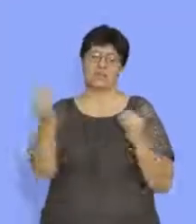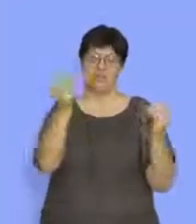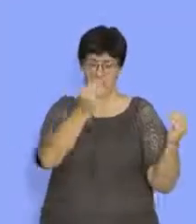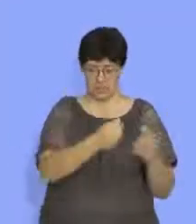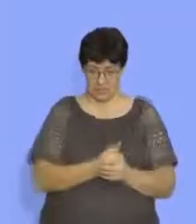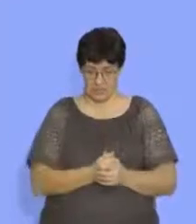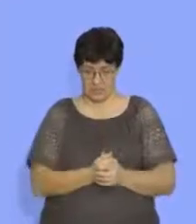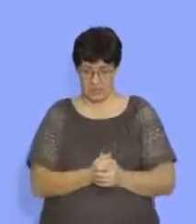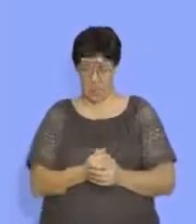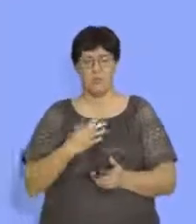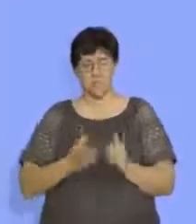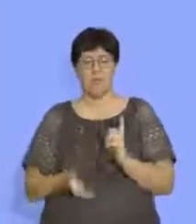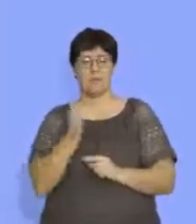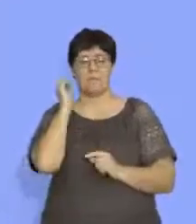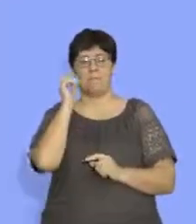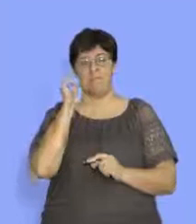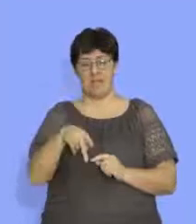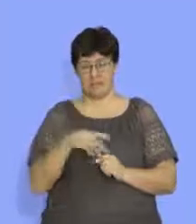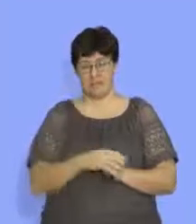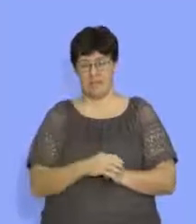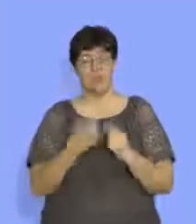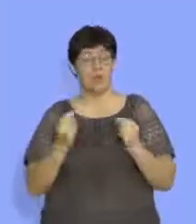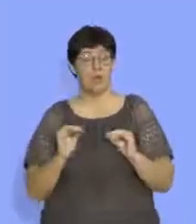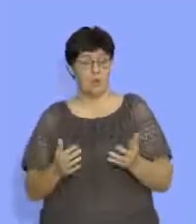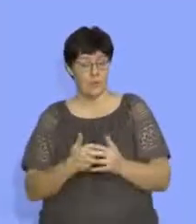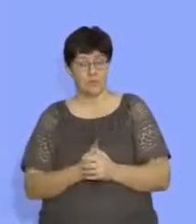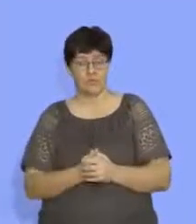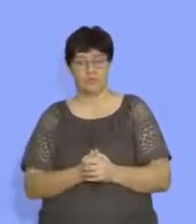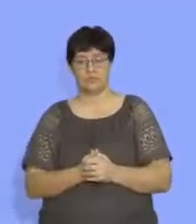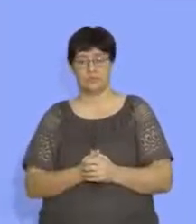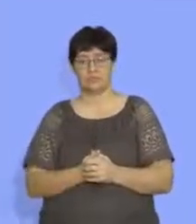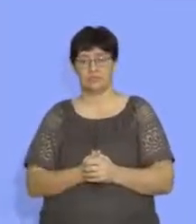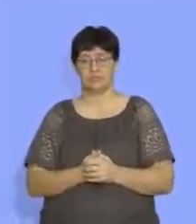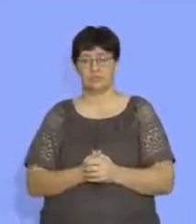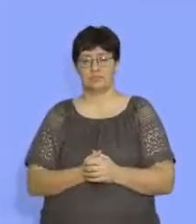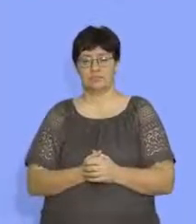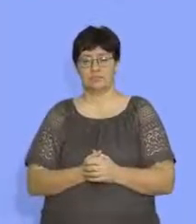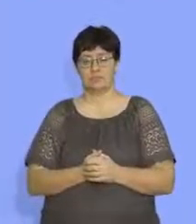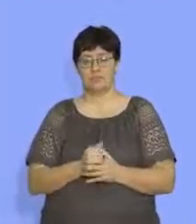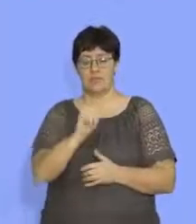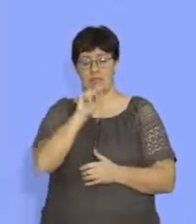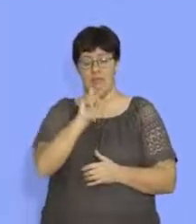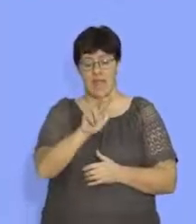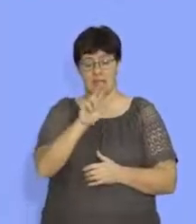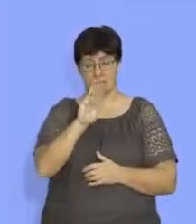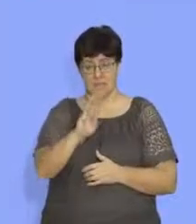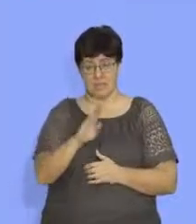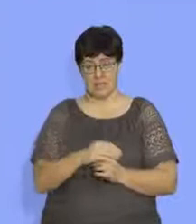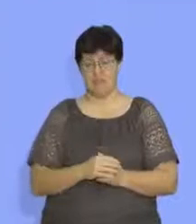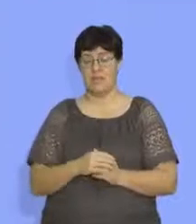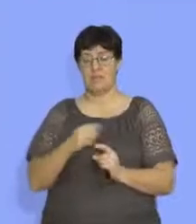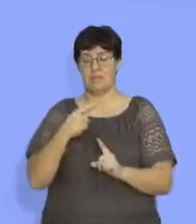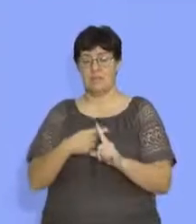I will substitute it in order to get what P is, right? So to do that, this will then be